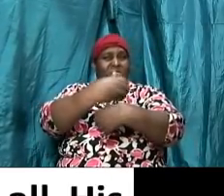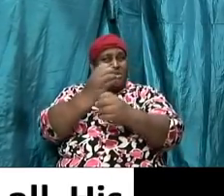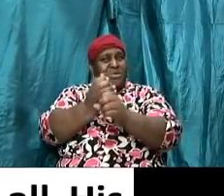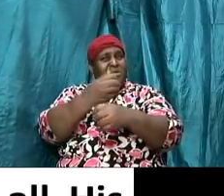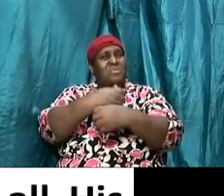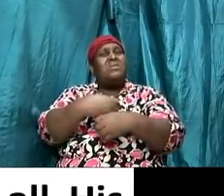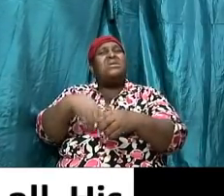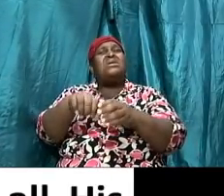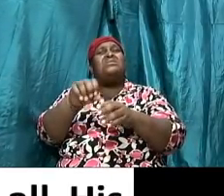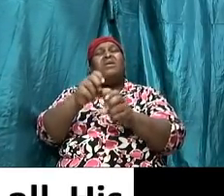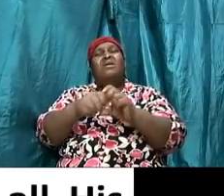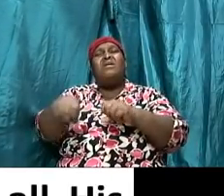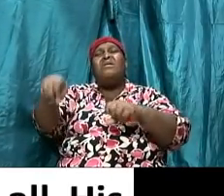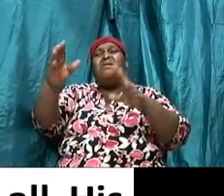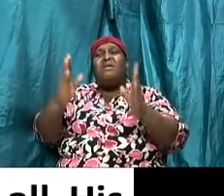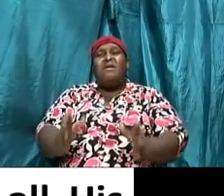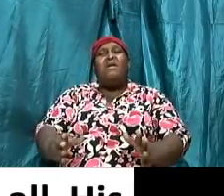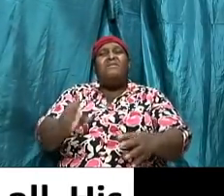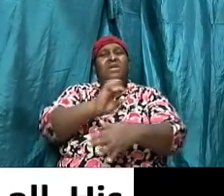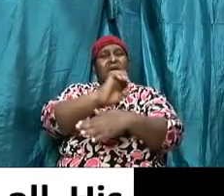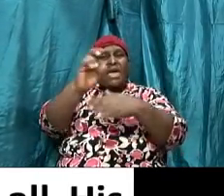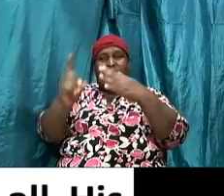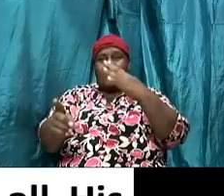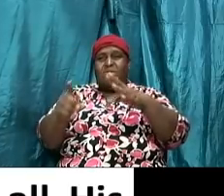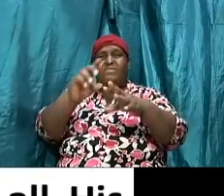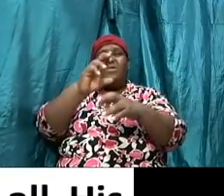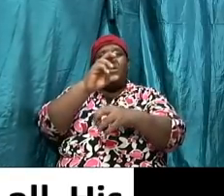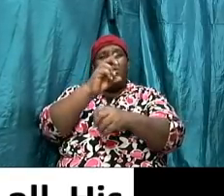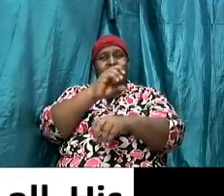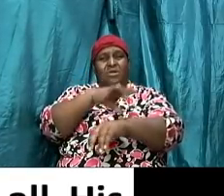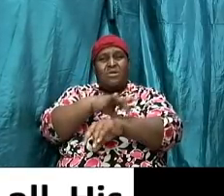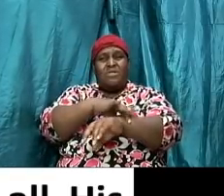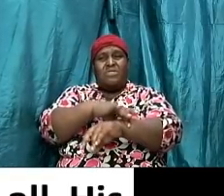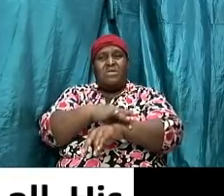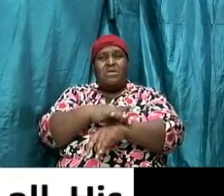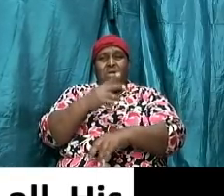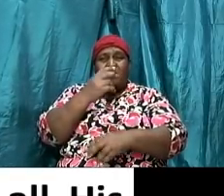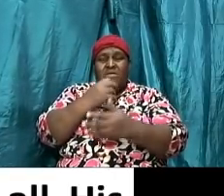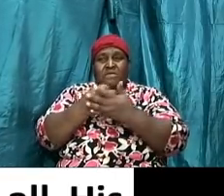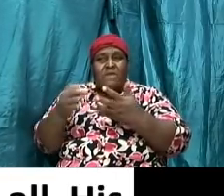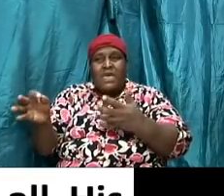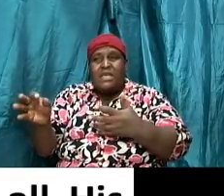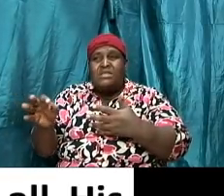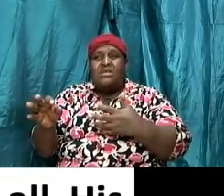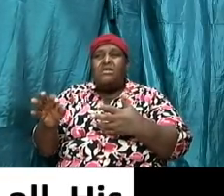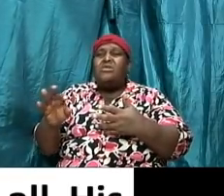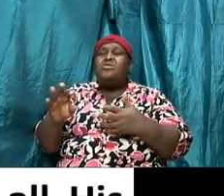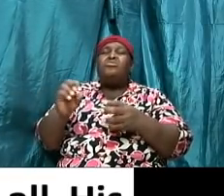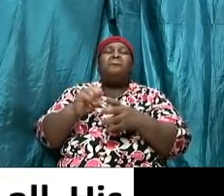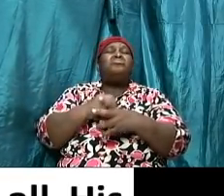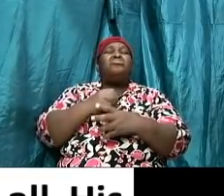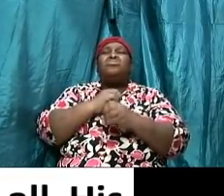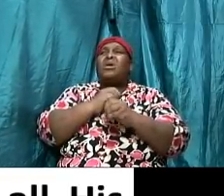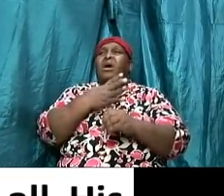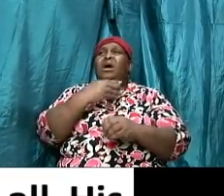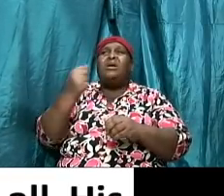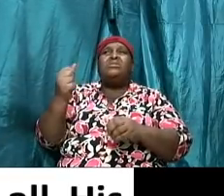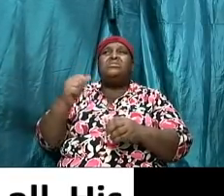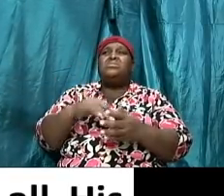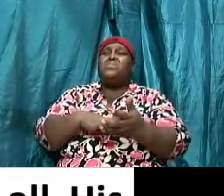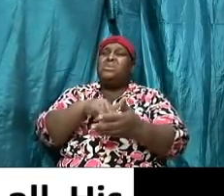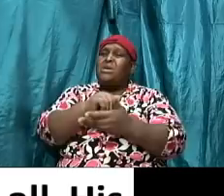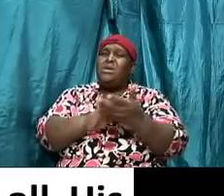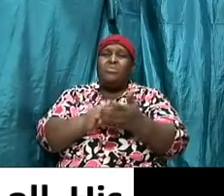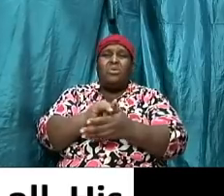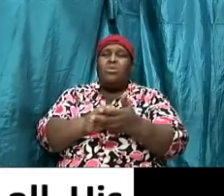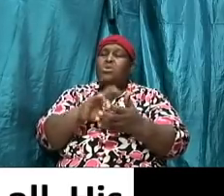the ends of the earth, fainteth not, neither is he weary. There is no